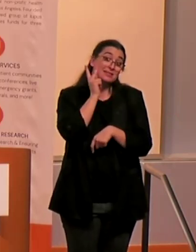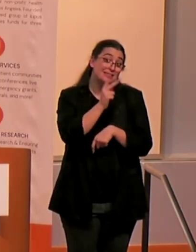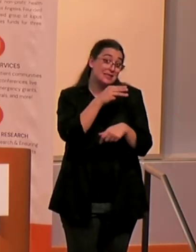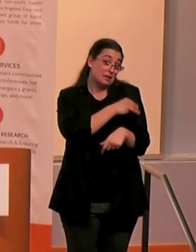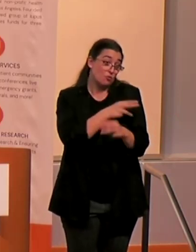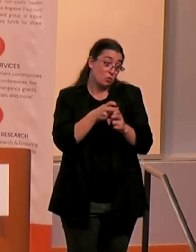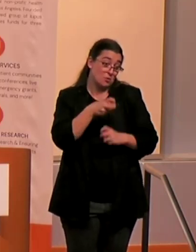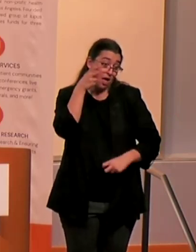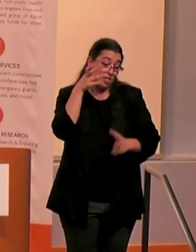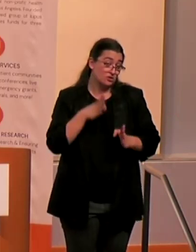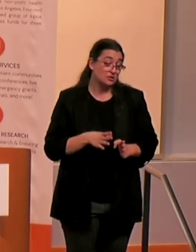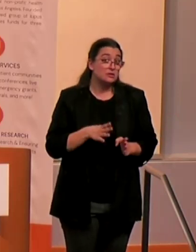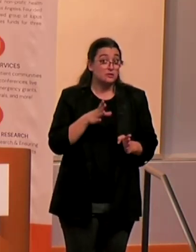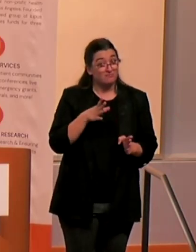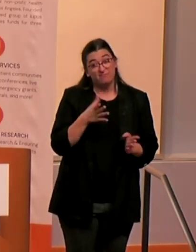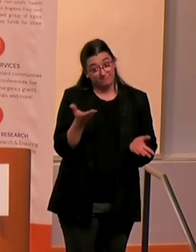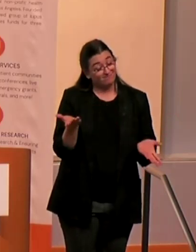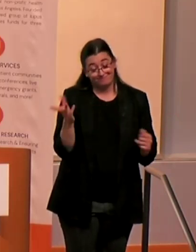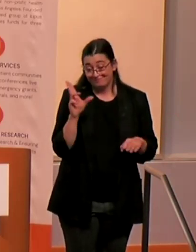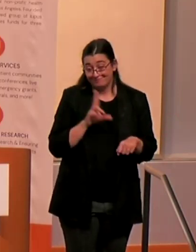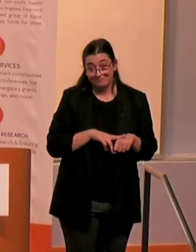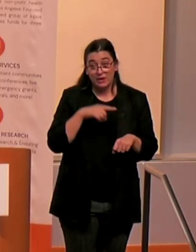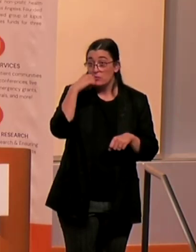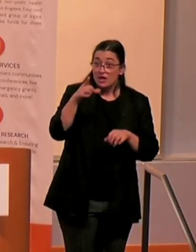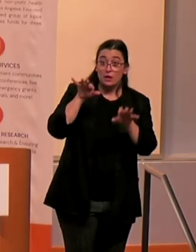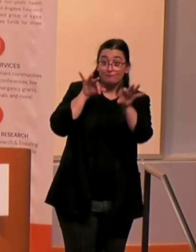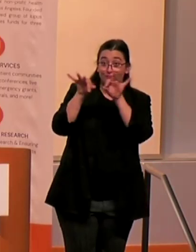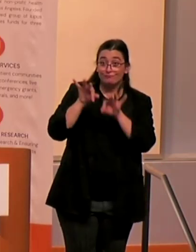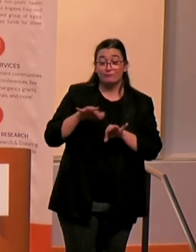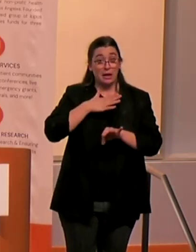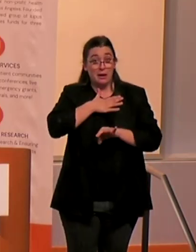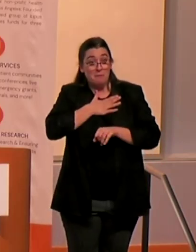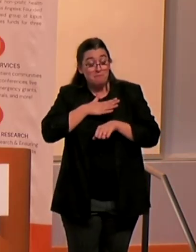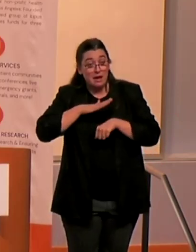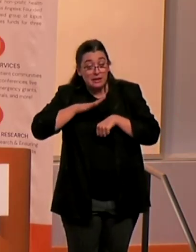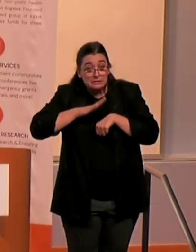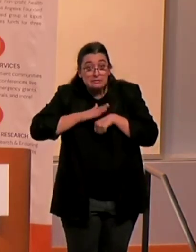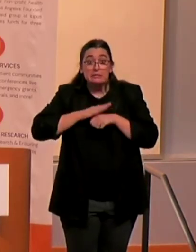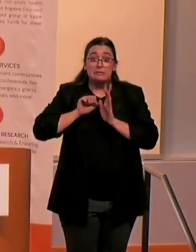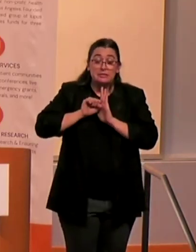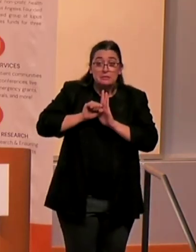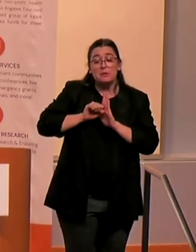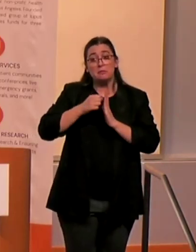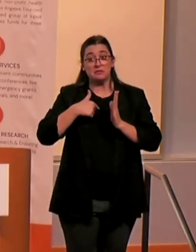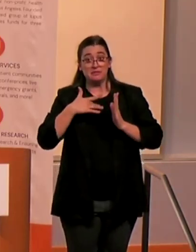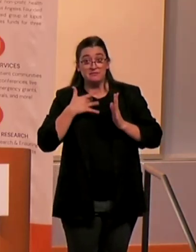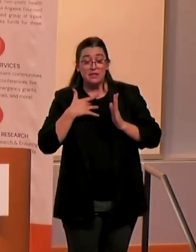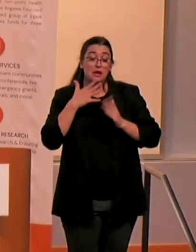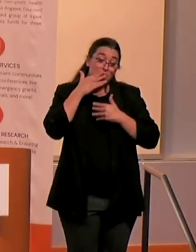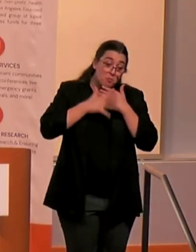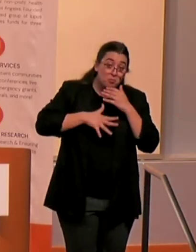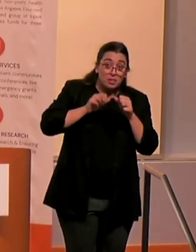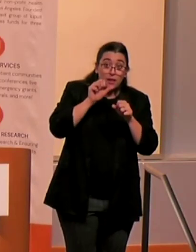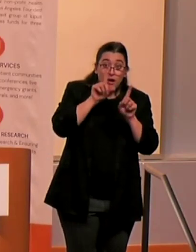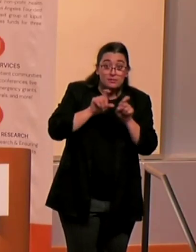rheumatologist. And sure enough, just telling her all my symptoms and what I was feeling, and she did the blood work to confirm that's how